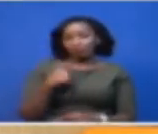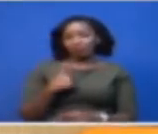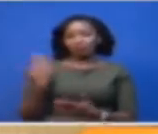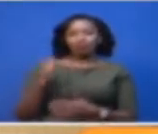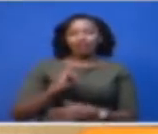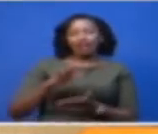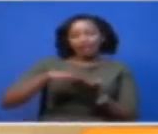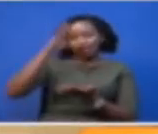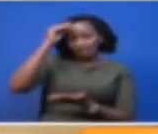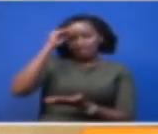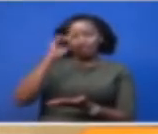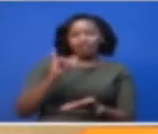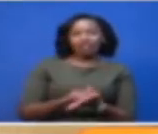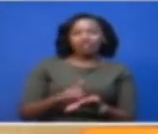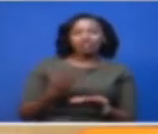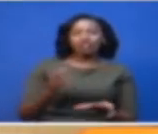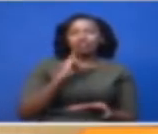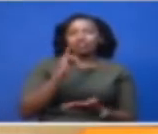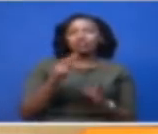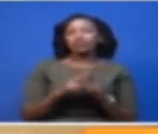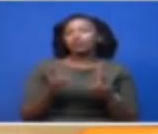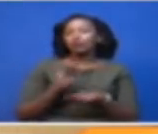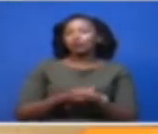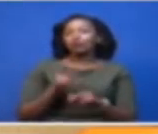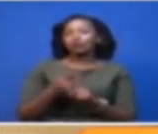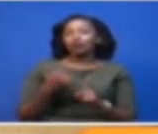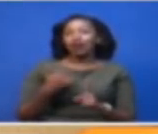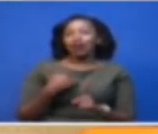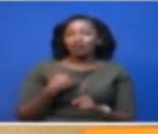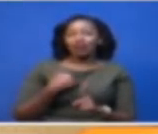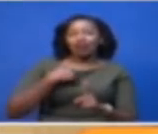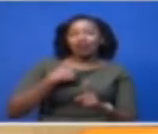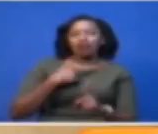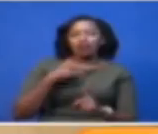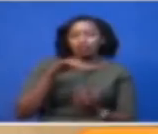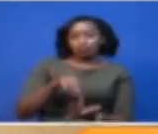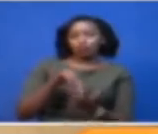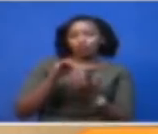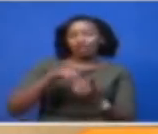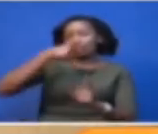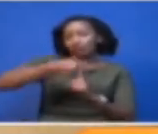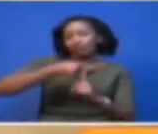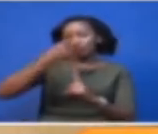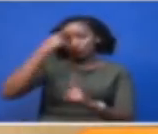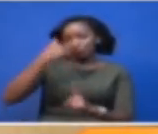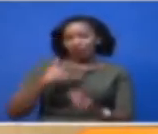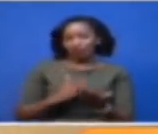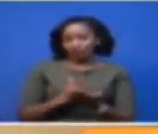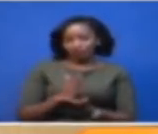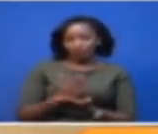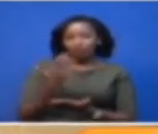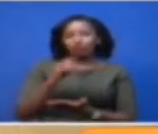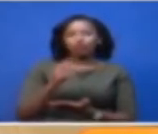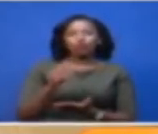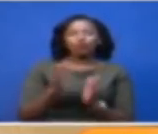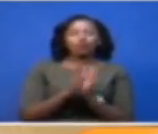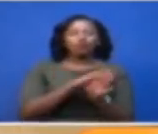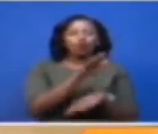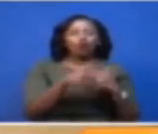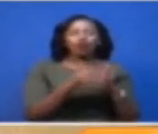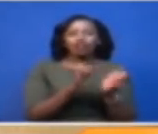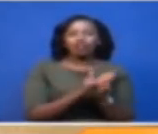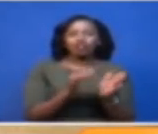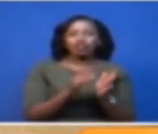early on to be to have that resistance and actually fight for my right to explore the two. So how they've all just come back together is just as a result of